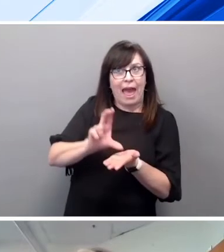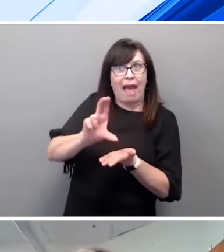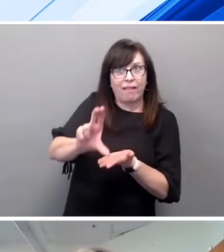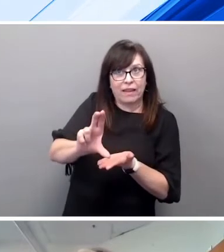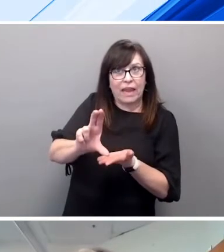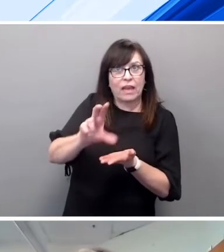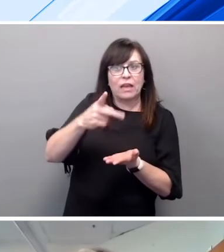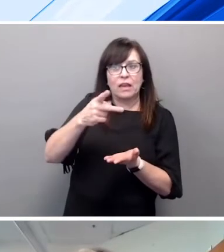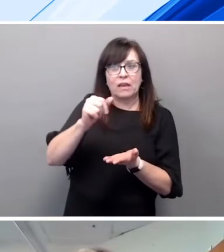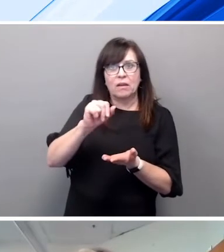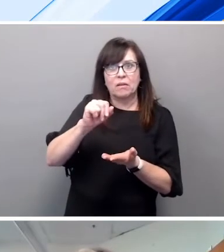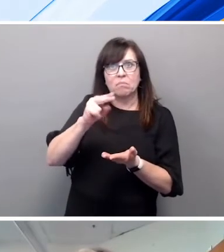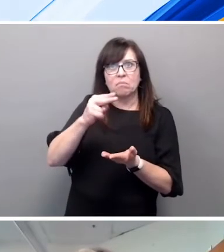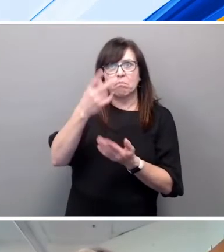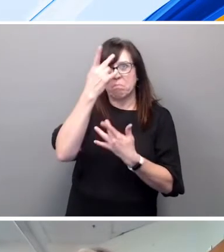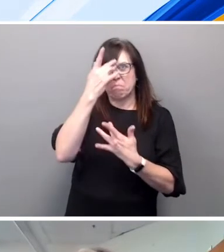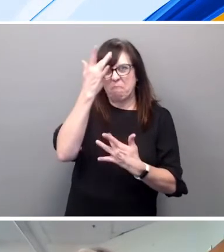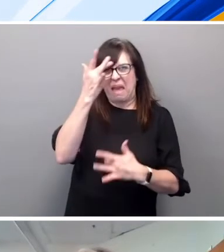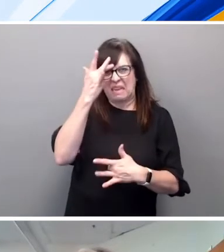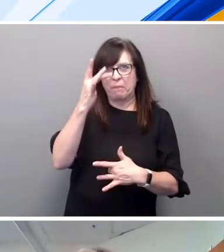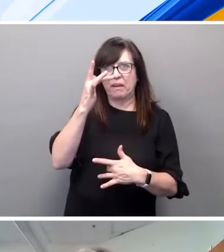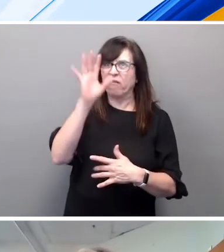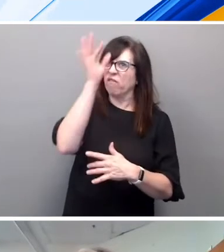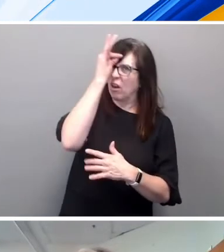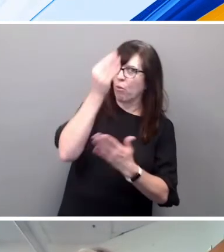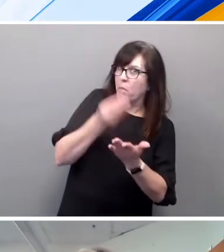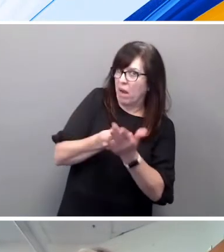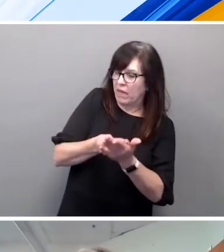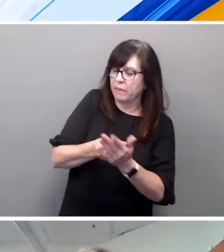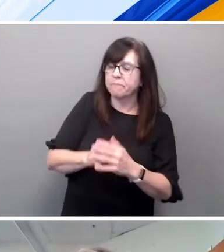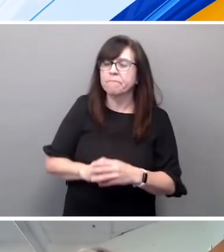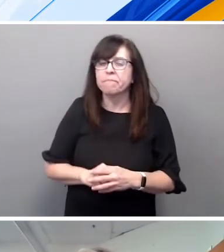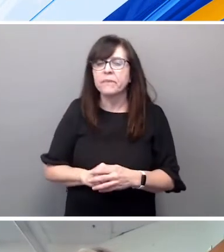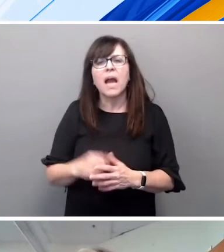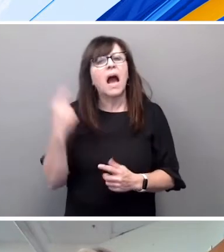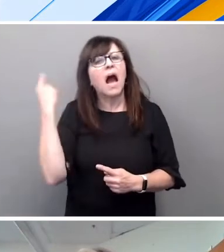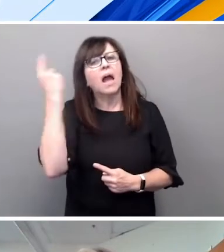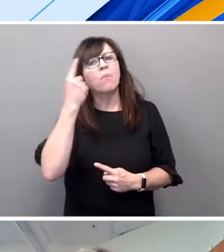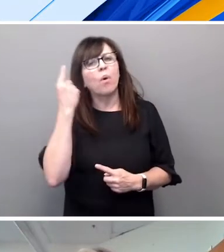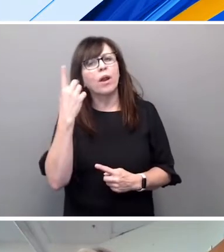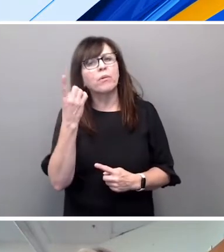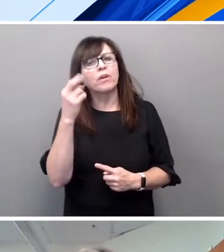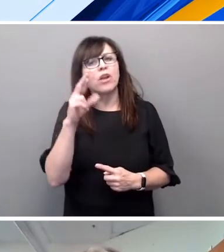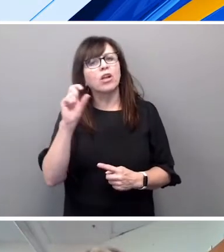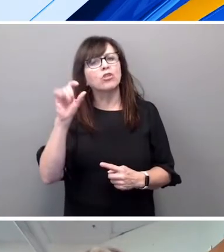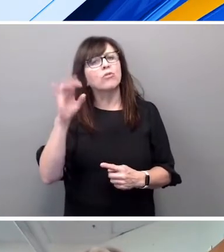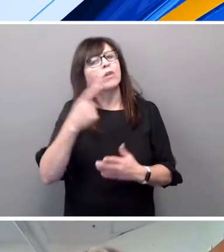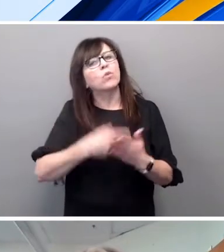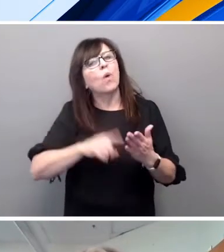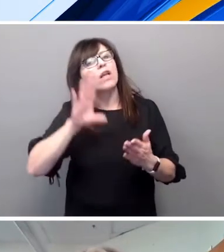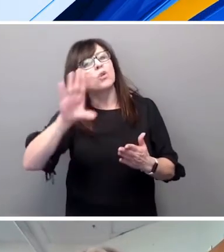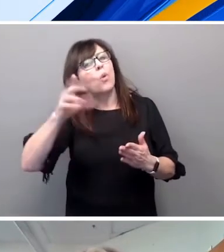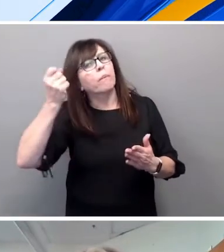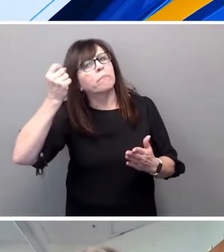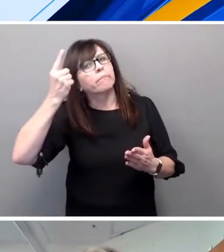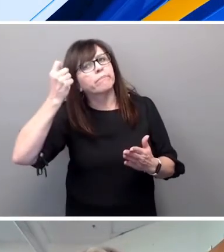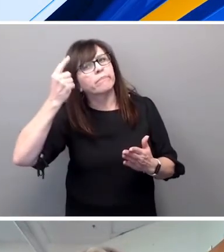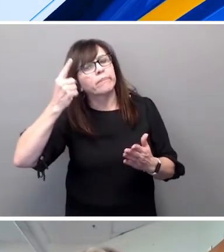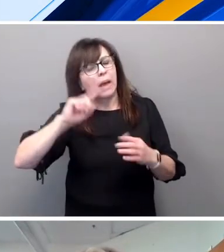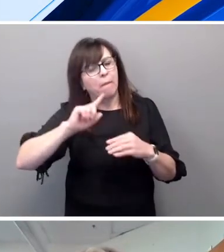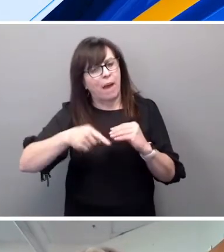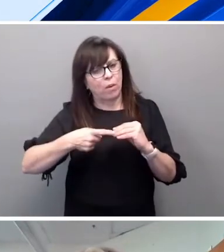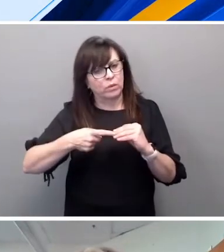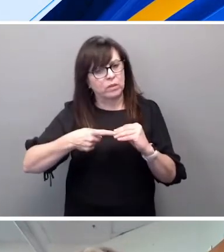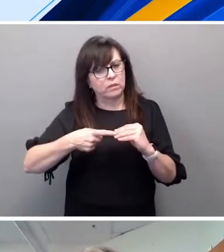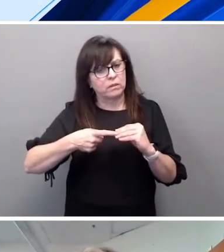aid. And I'm just wondering, Dr. Scrace, what's your understanding of